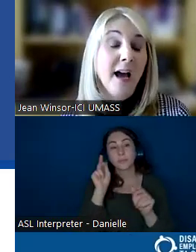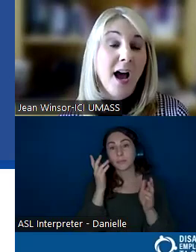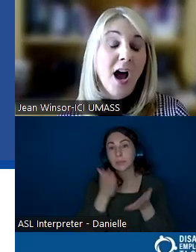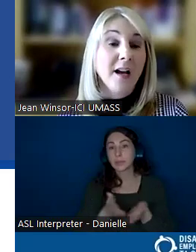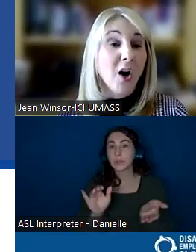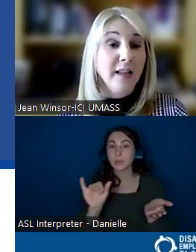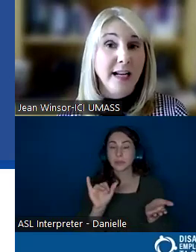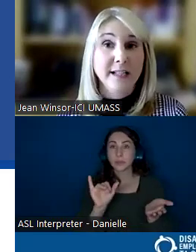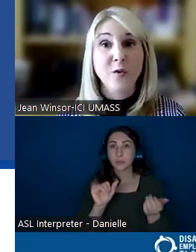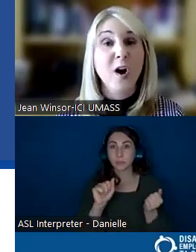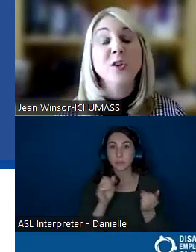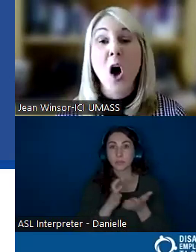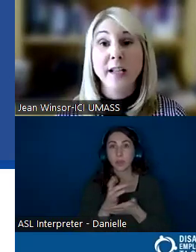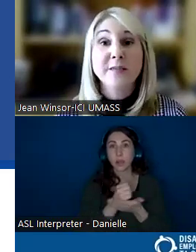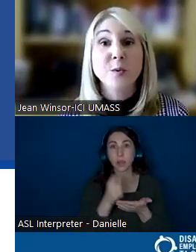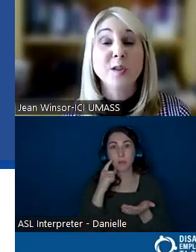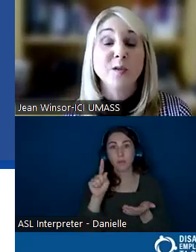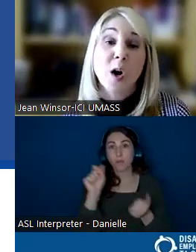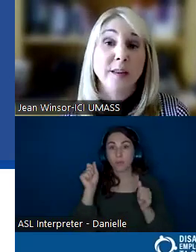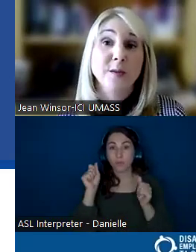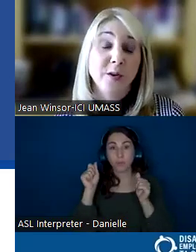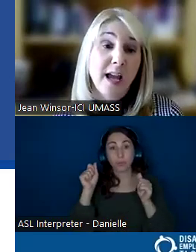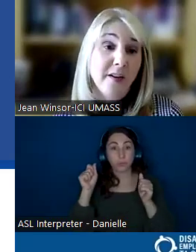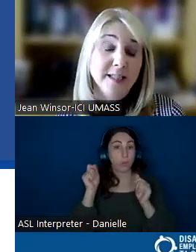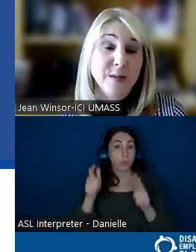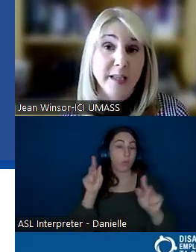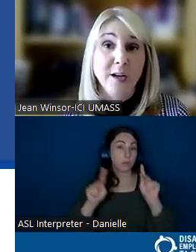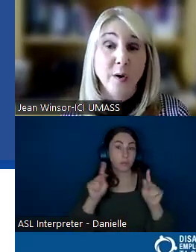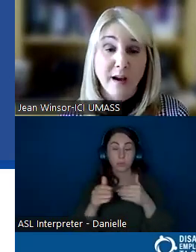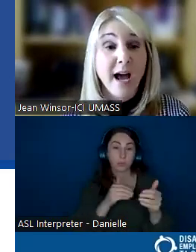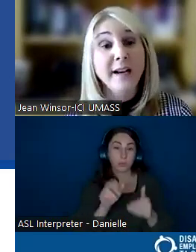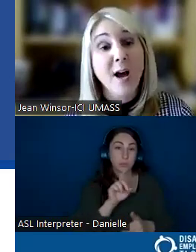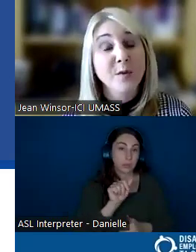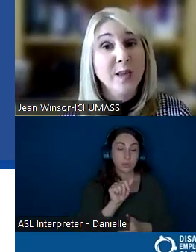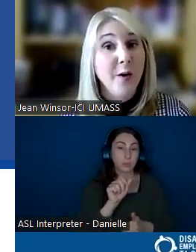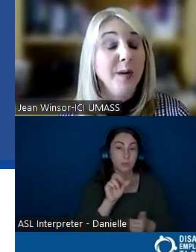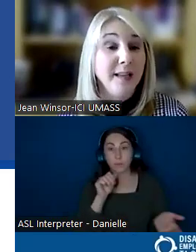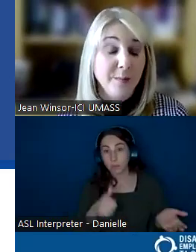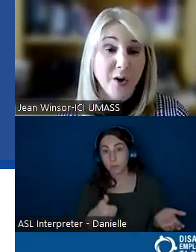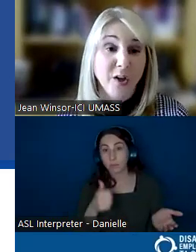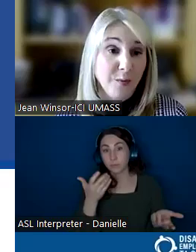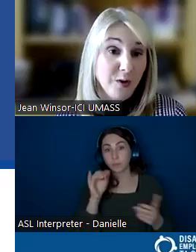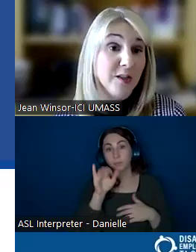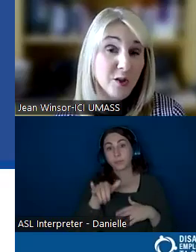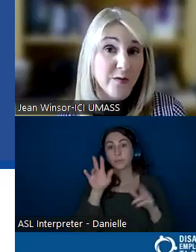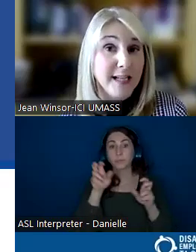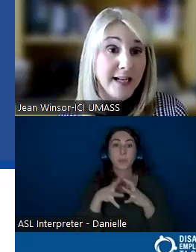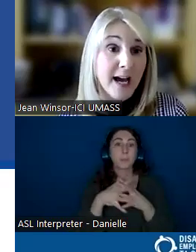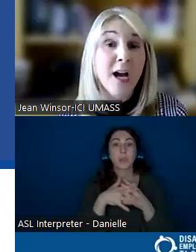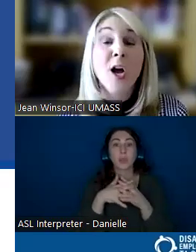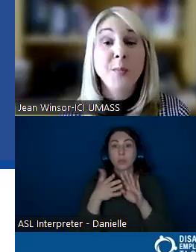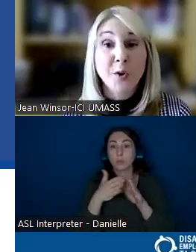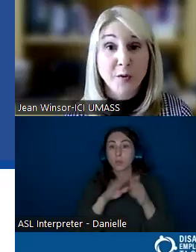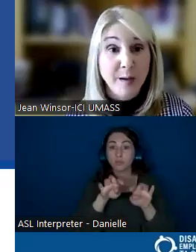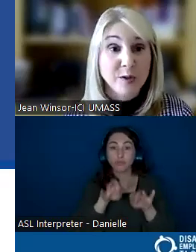that are collected across all individuals, regardless whether they have a disability or not. So that would be the American Community Survey